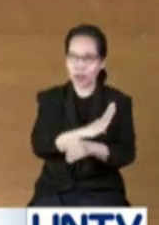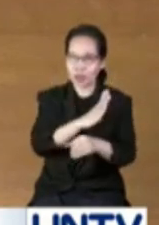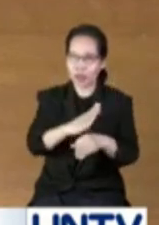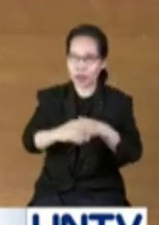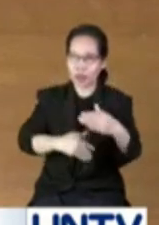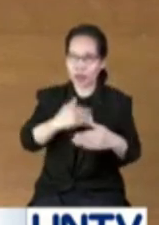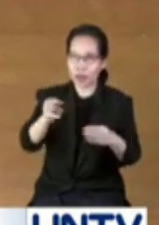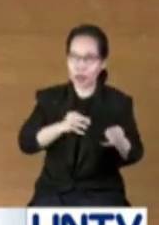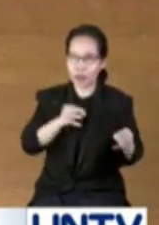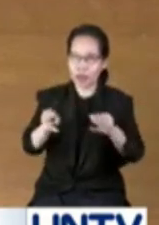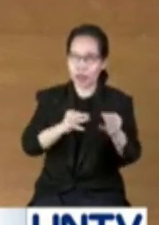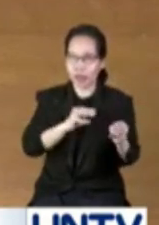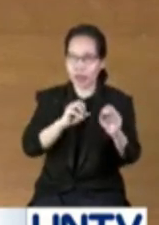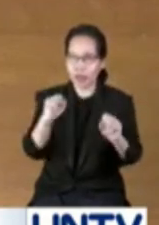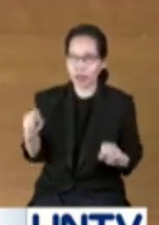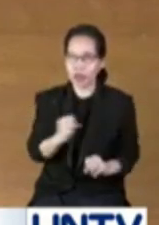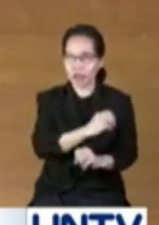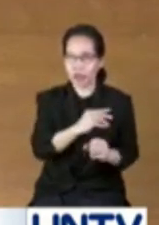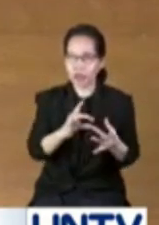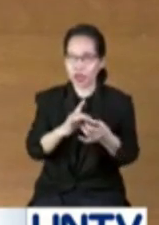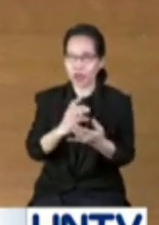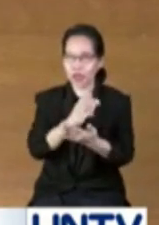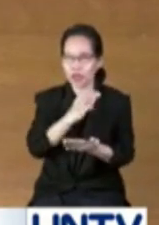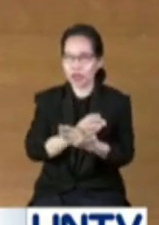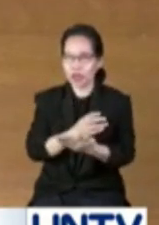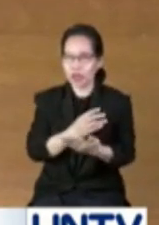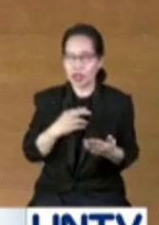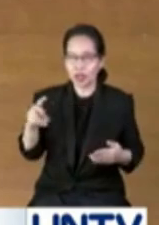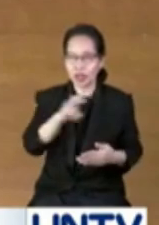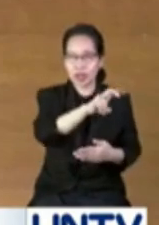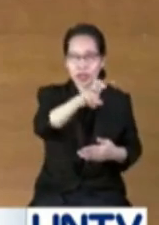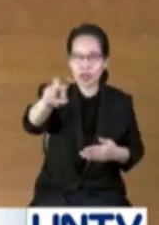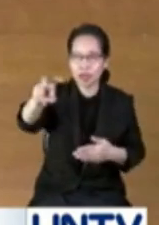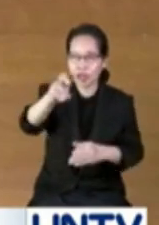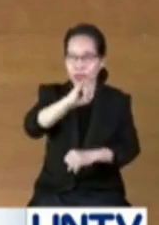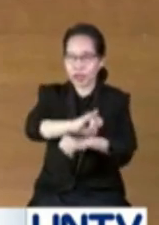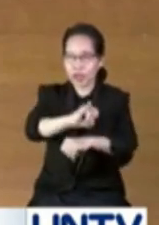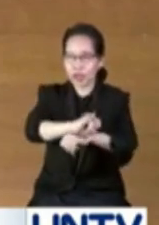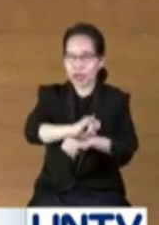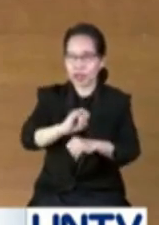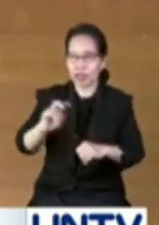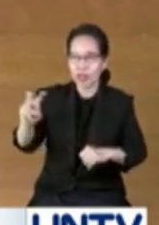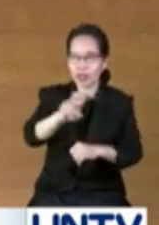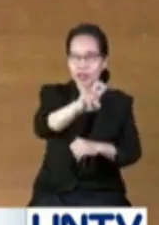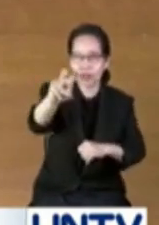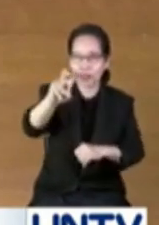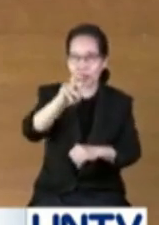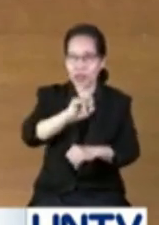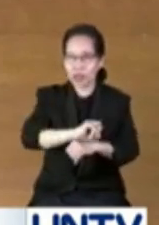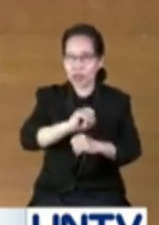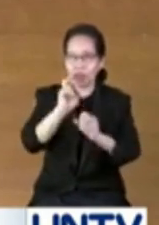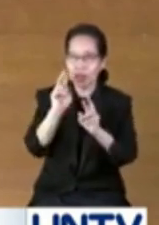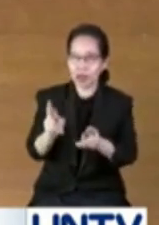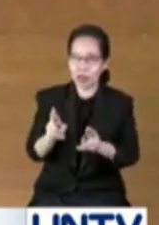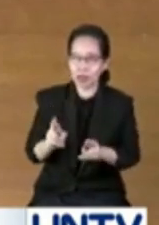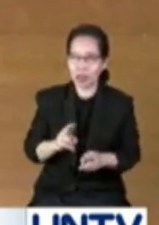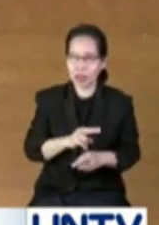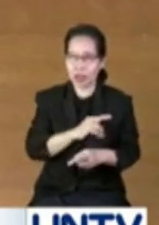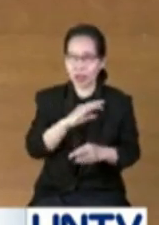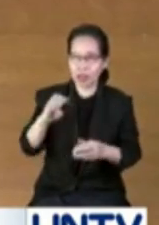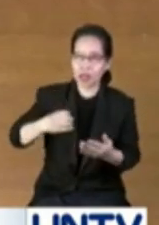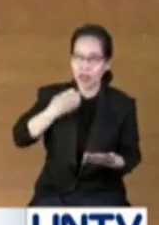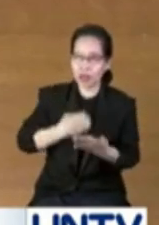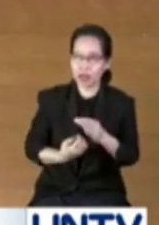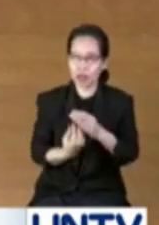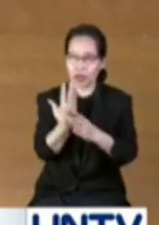sector, and of course, the tourism industry. Our tourism has always been a reliable pillar of our economic growth through the